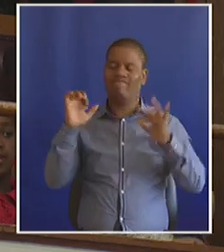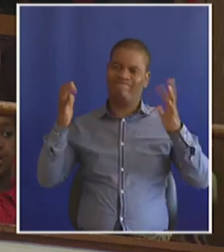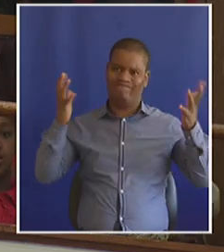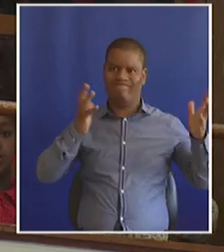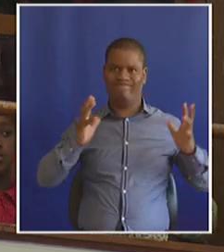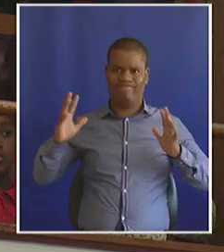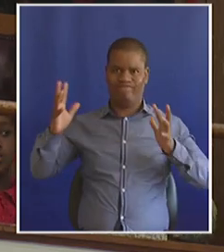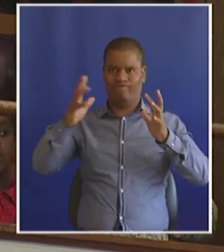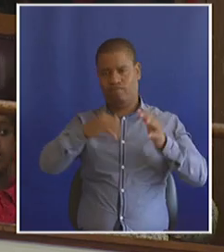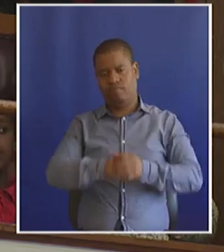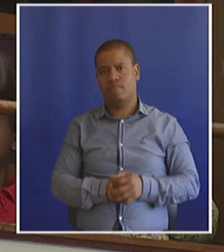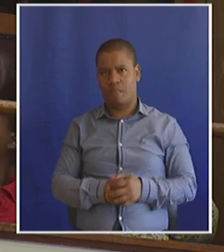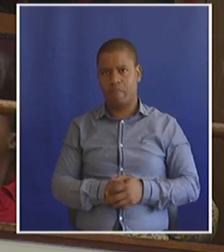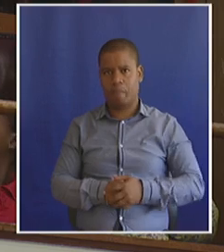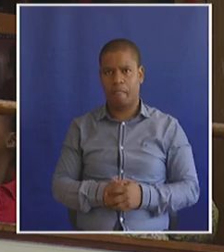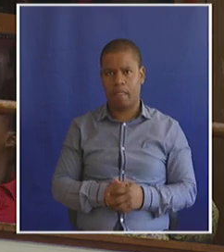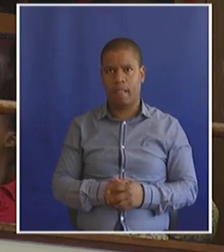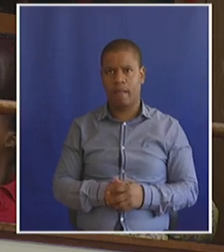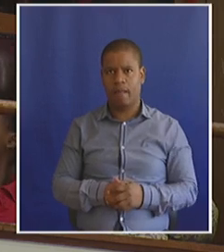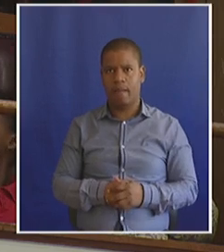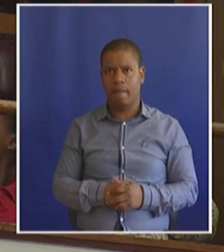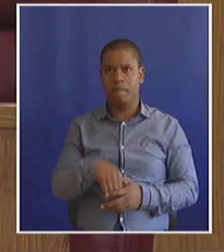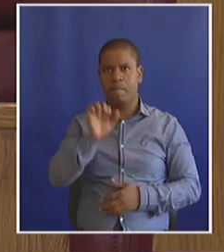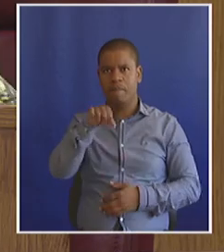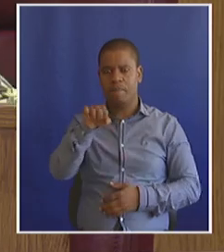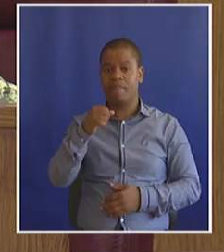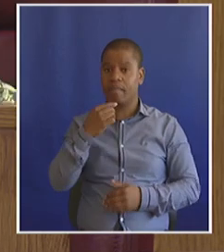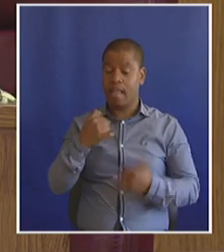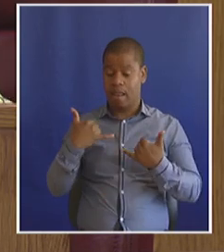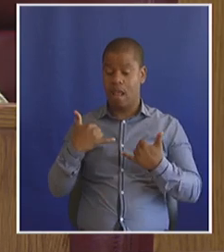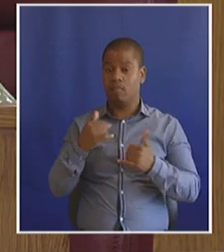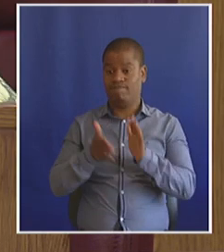Thank you very much. We are now going to